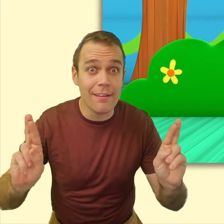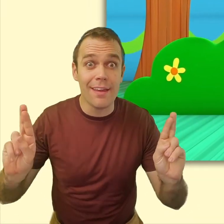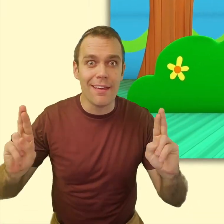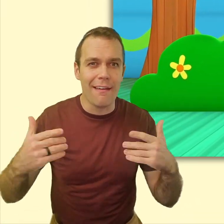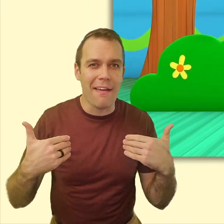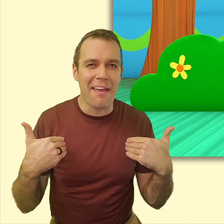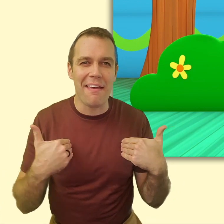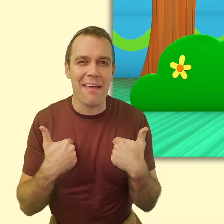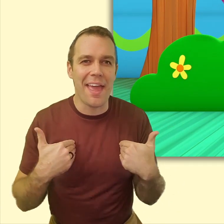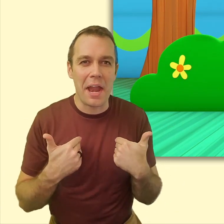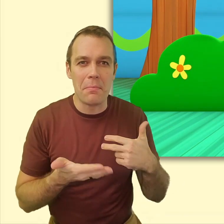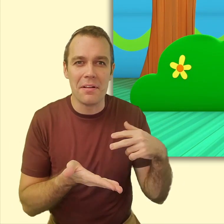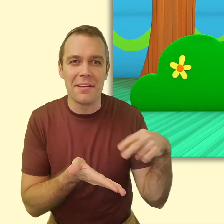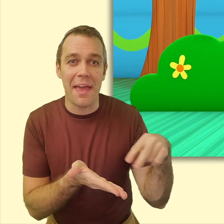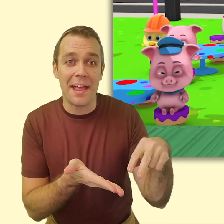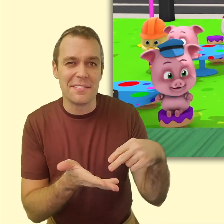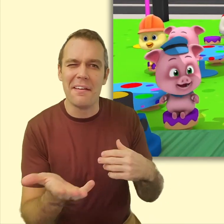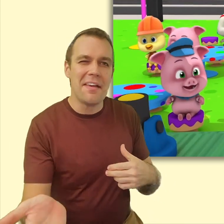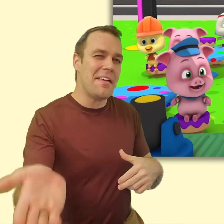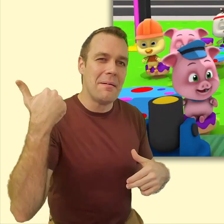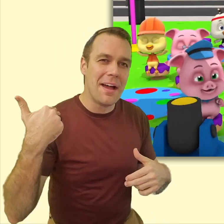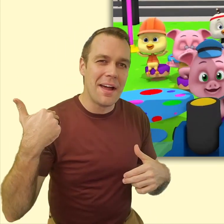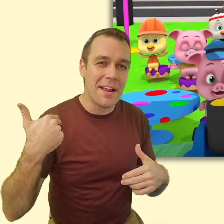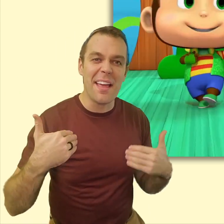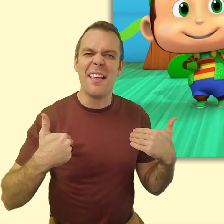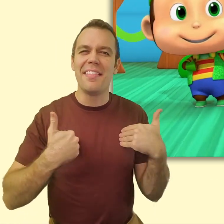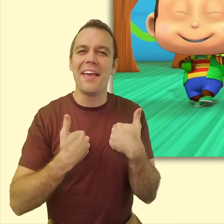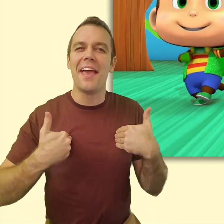Are you ready for the animal dance? Come on!